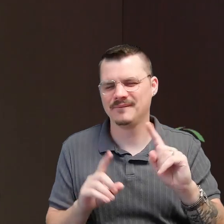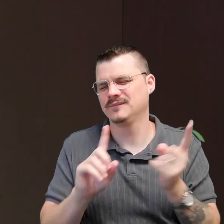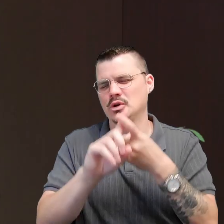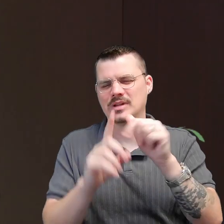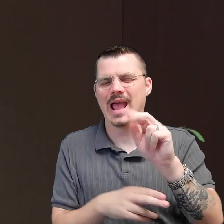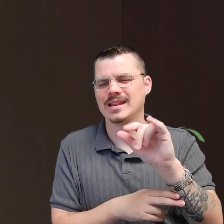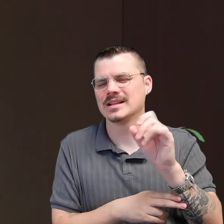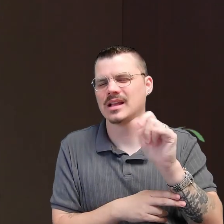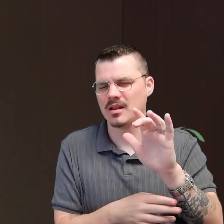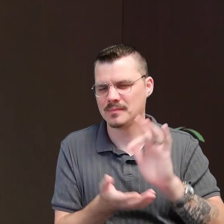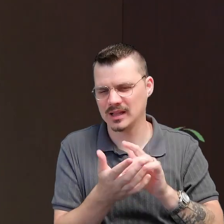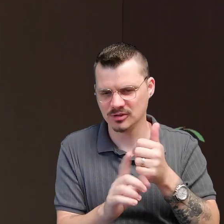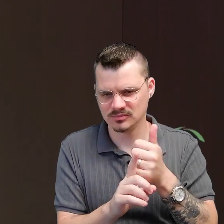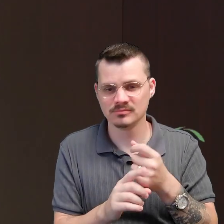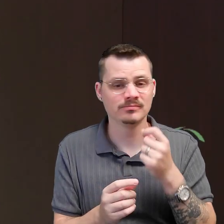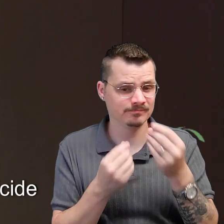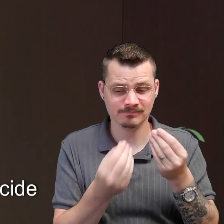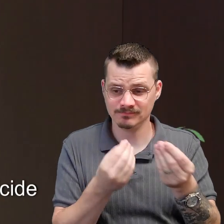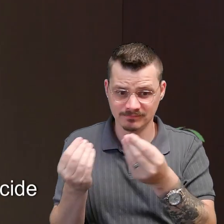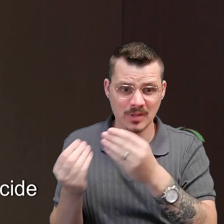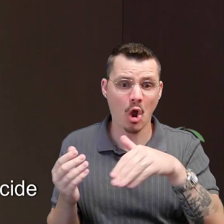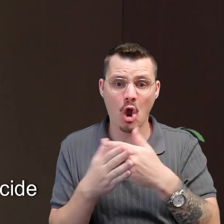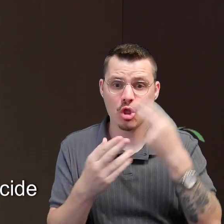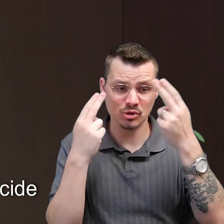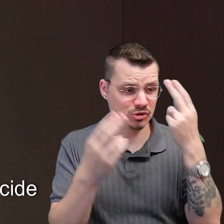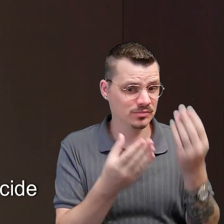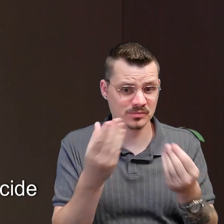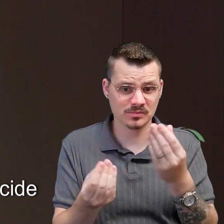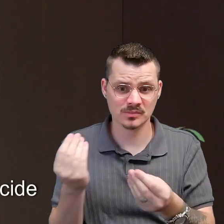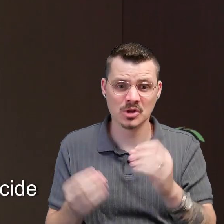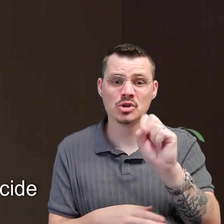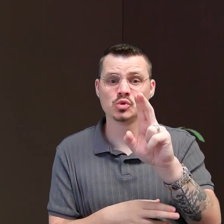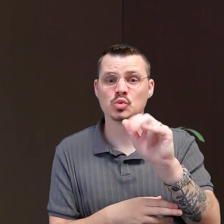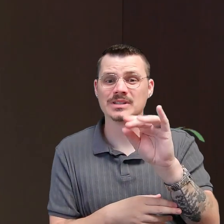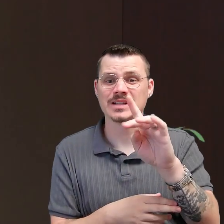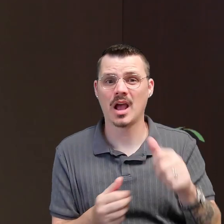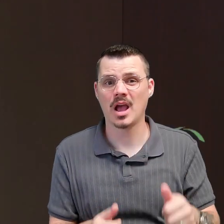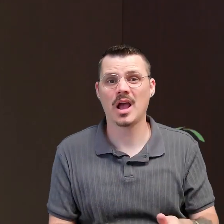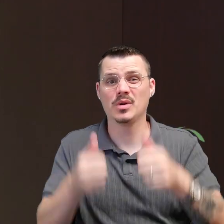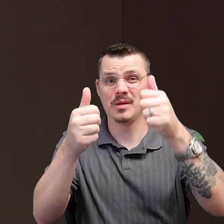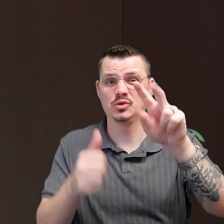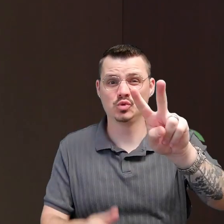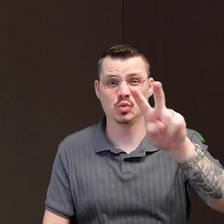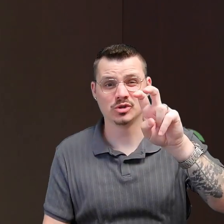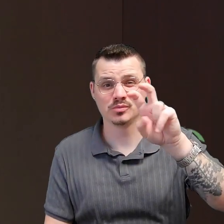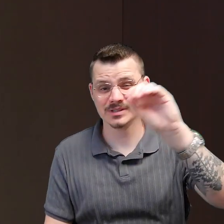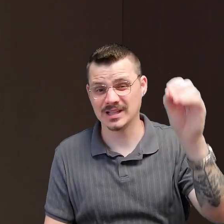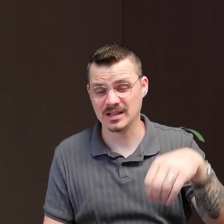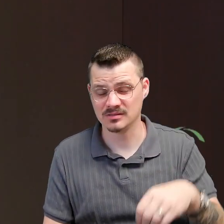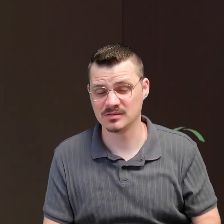first antipsychotic medication, and the hallucinations went away, suicide rates went up 200%.